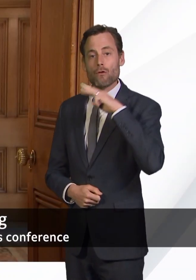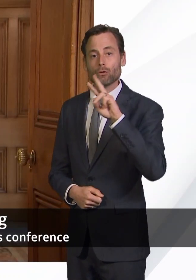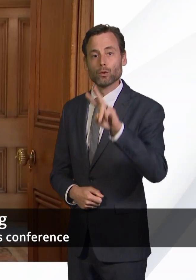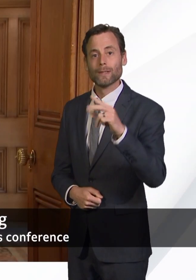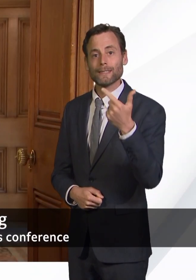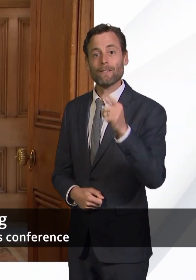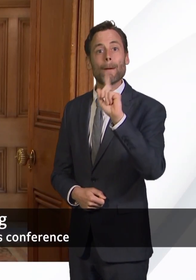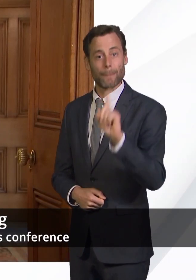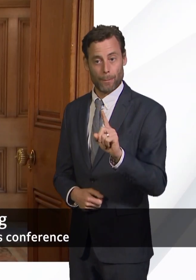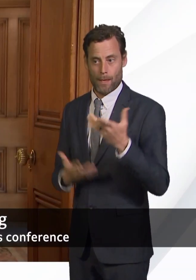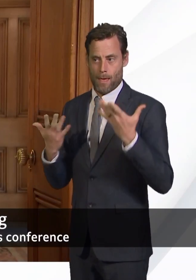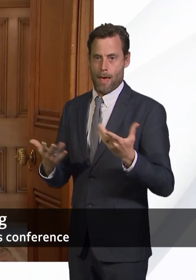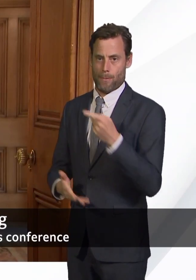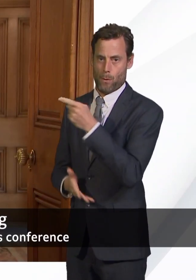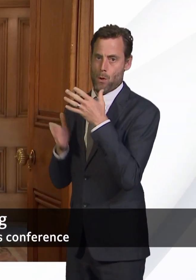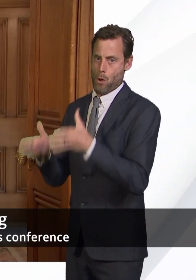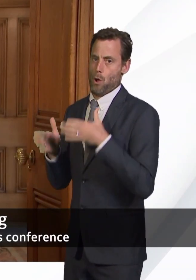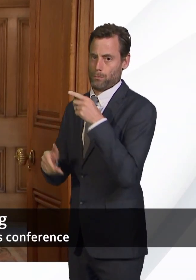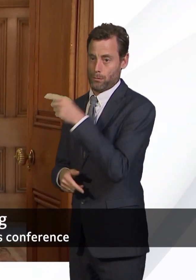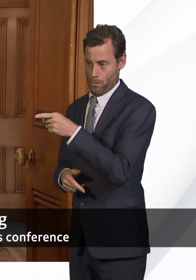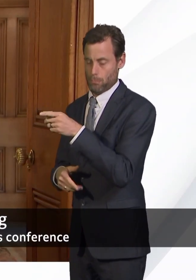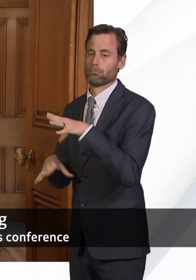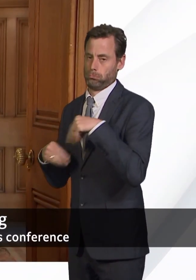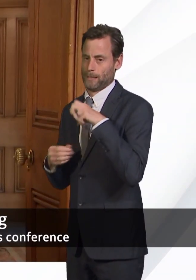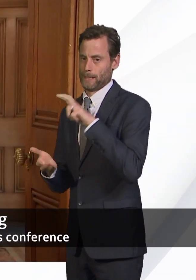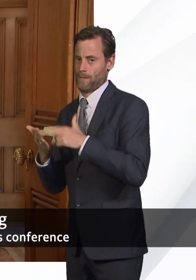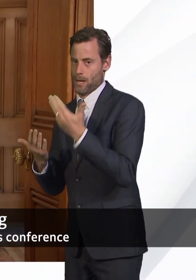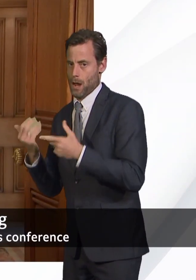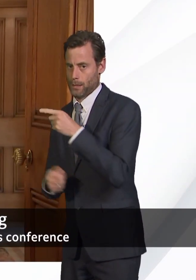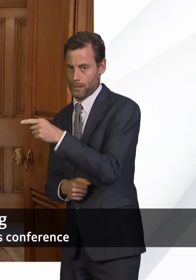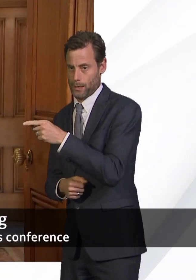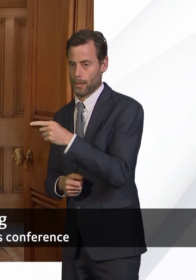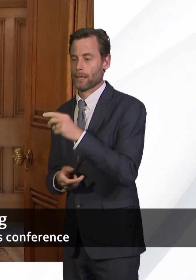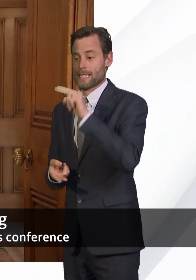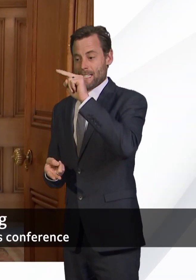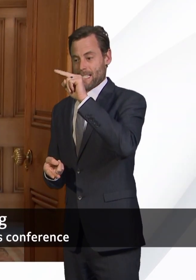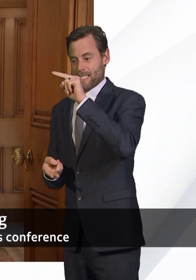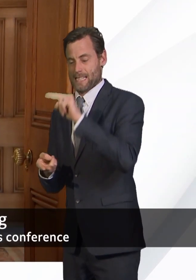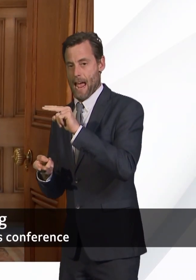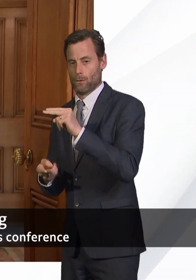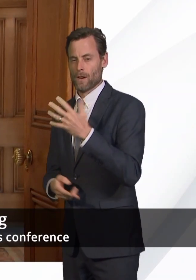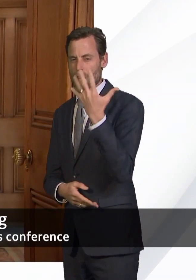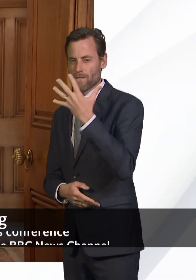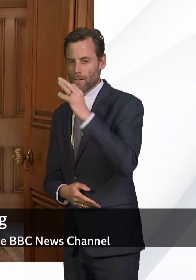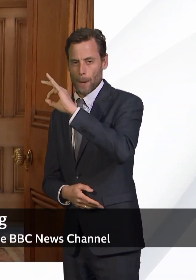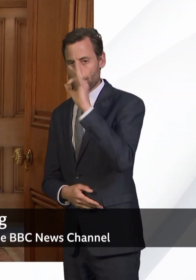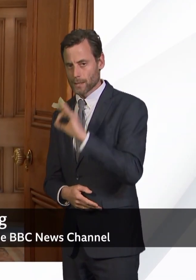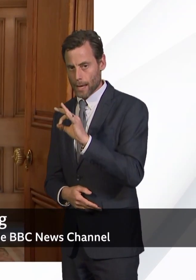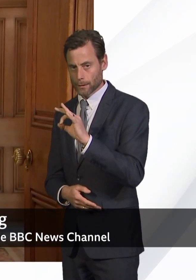11,327 people are in hospital with Covid-19, down 15%